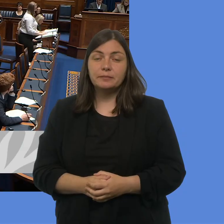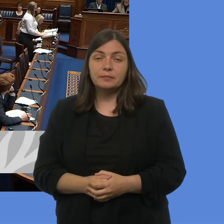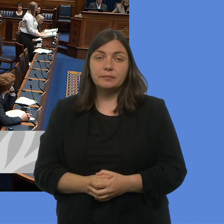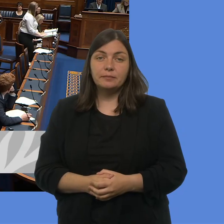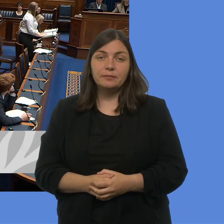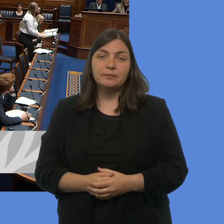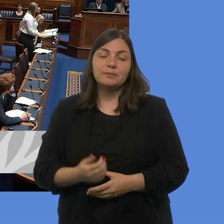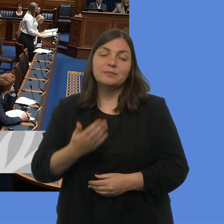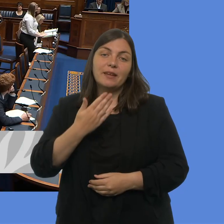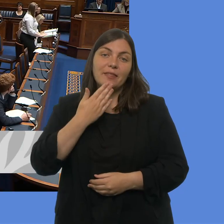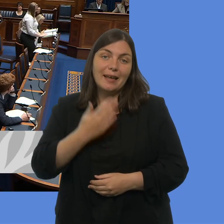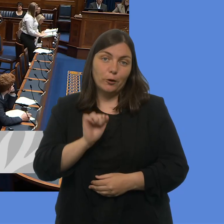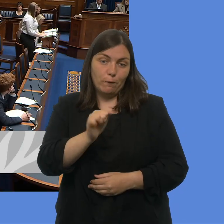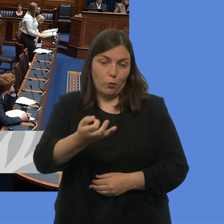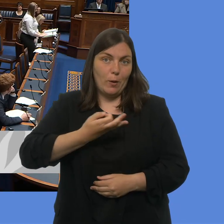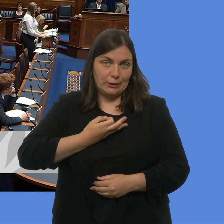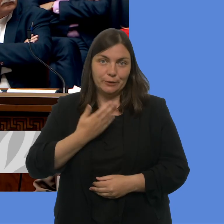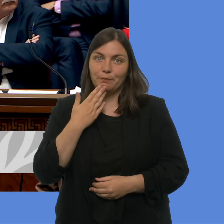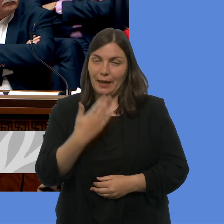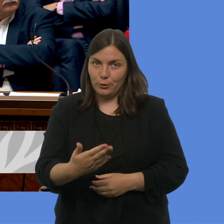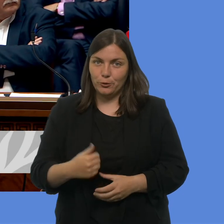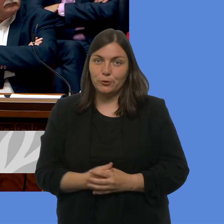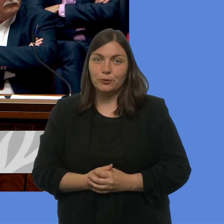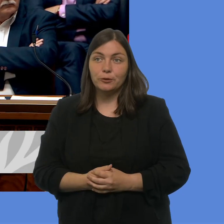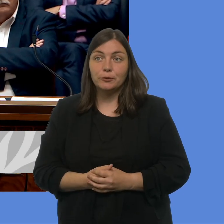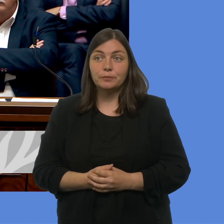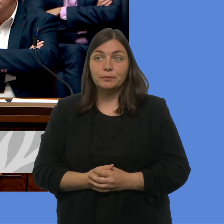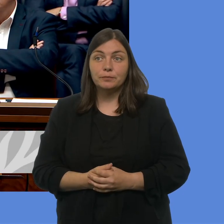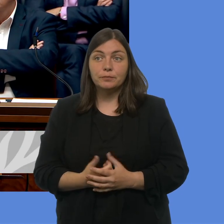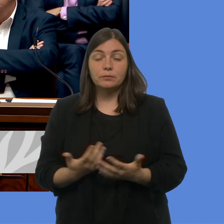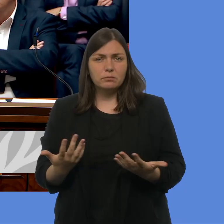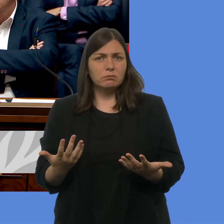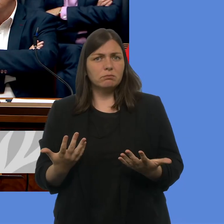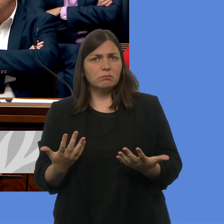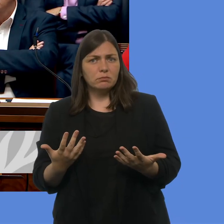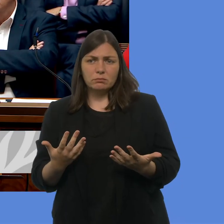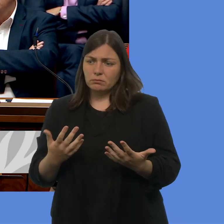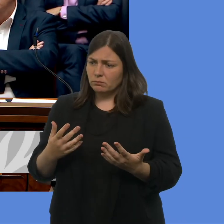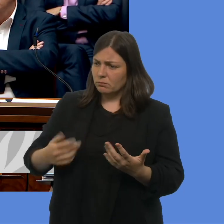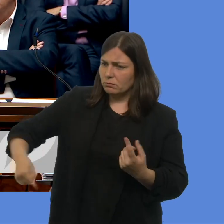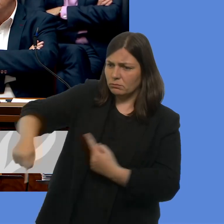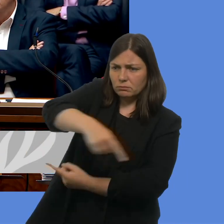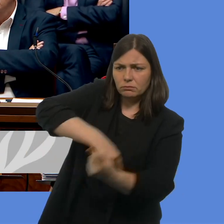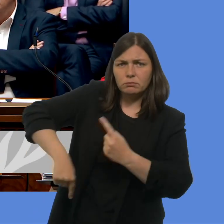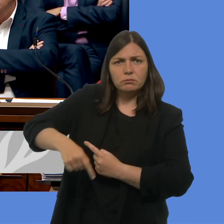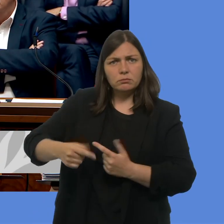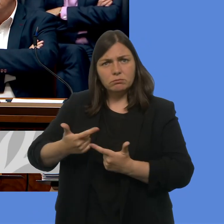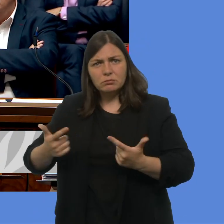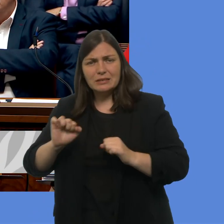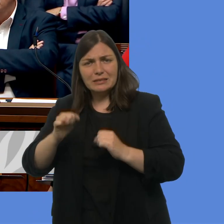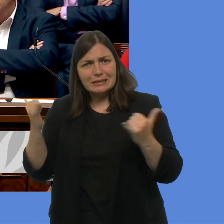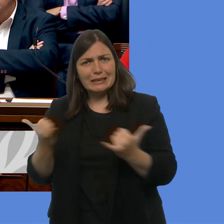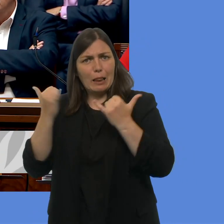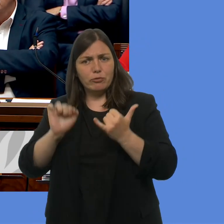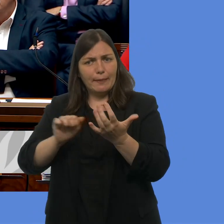And thanks to the member for that question. The vast majority of people do celebrate their culture in a safe and respectful way, and they work really closely with